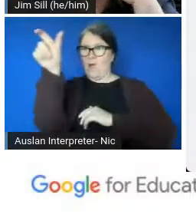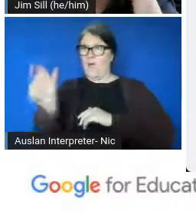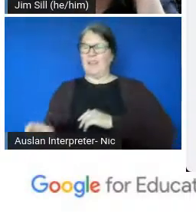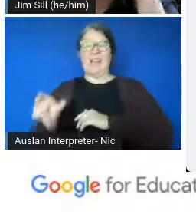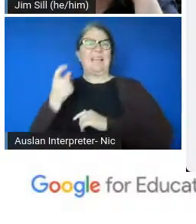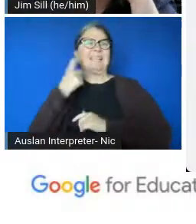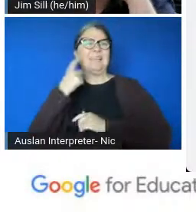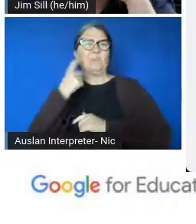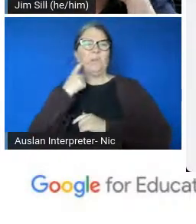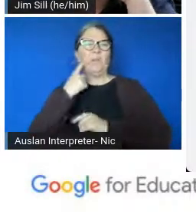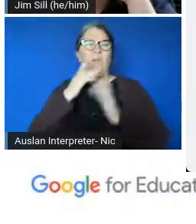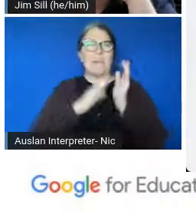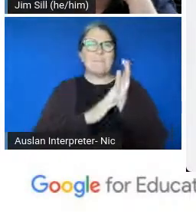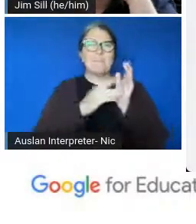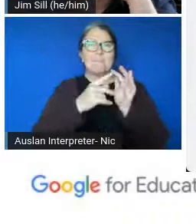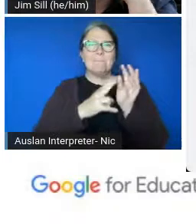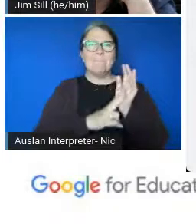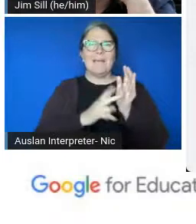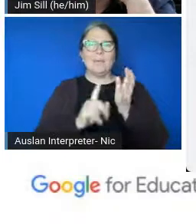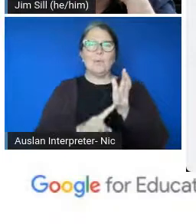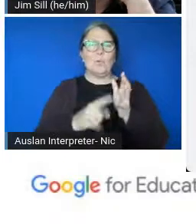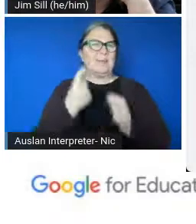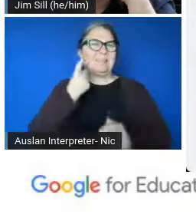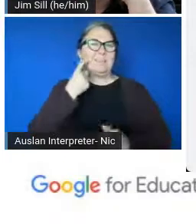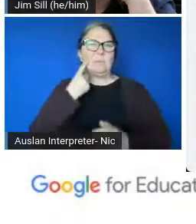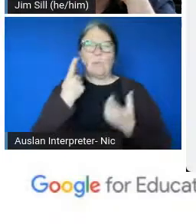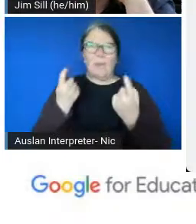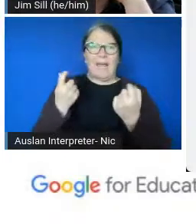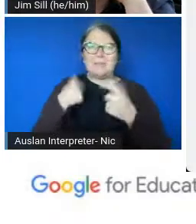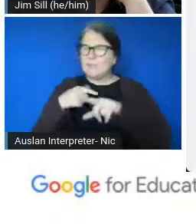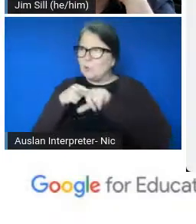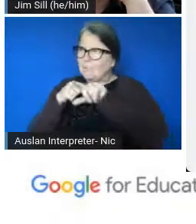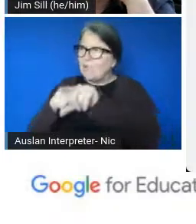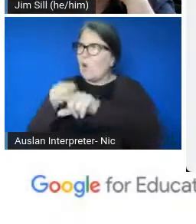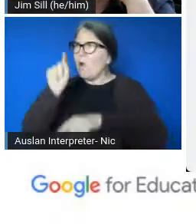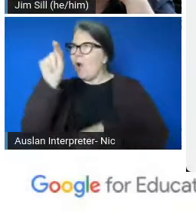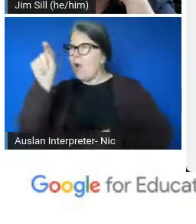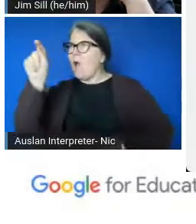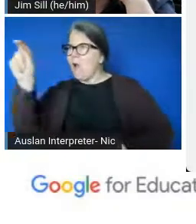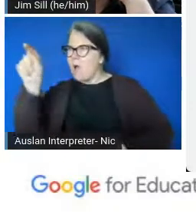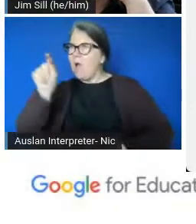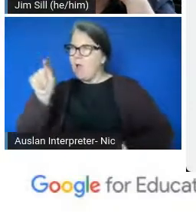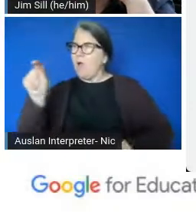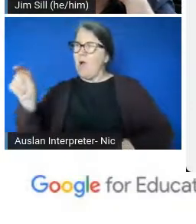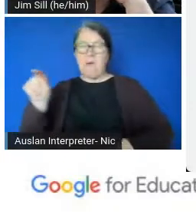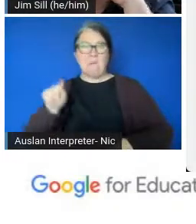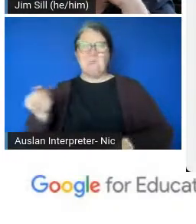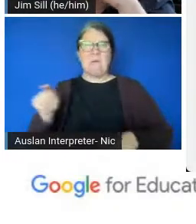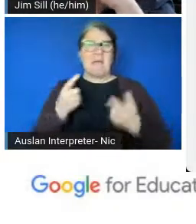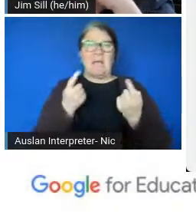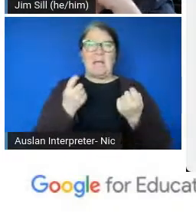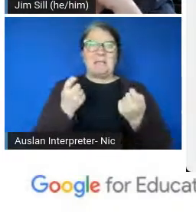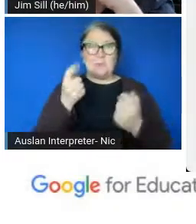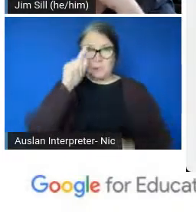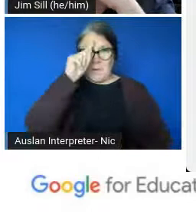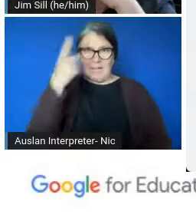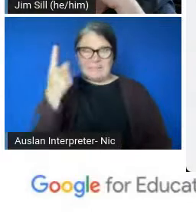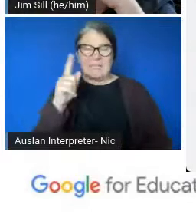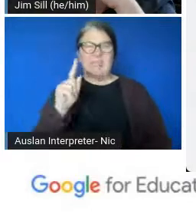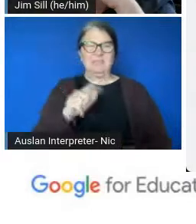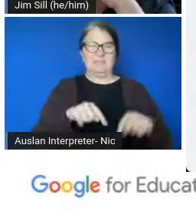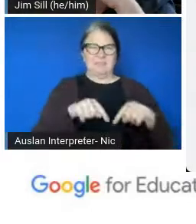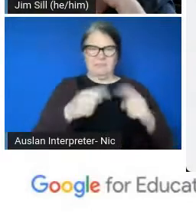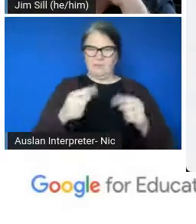because it's just so easy to follow. It's so easy to understand the different things that you can put